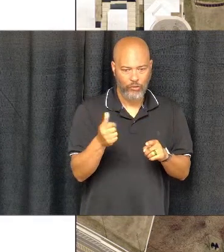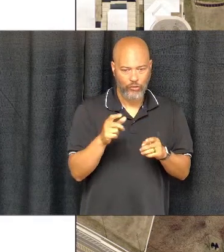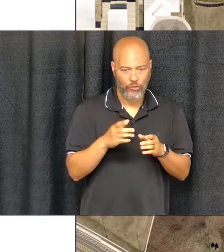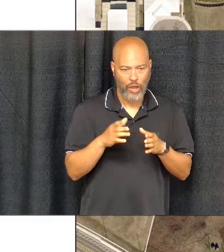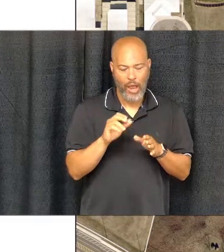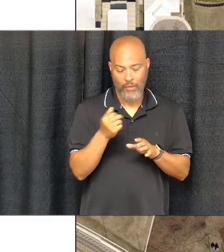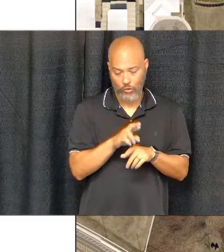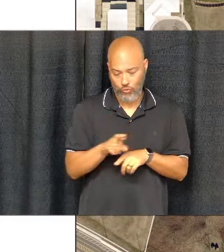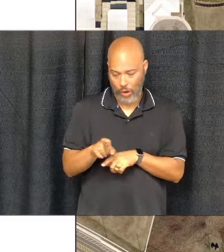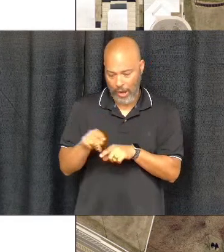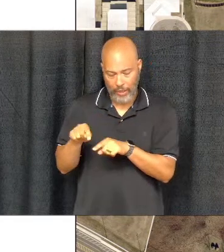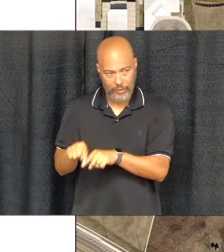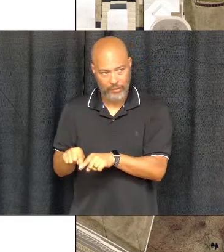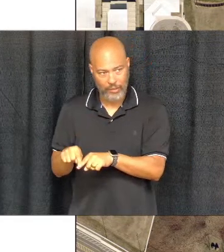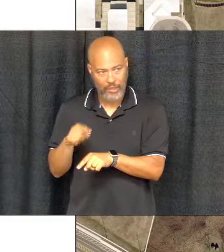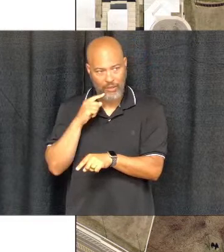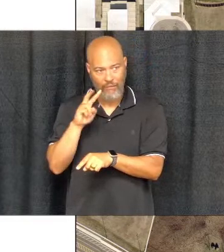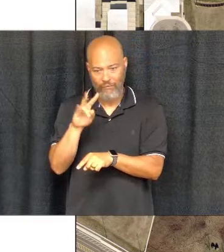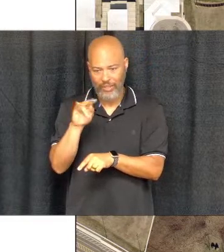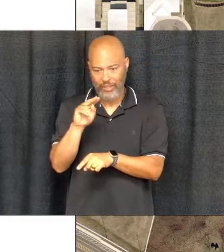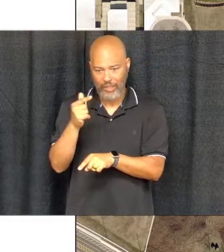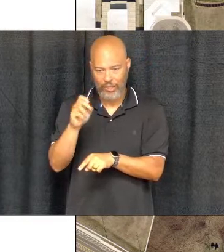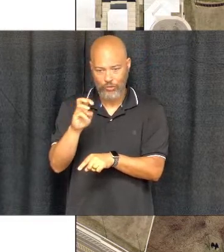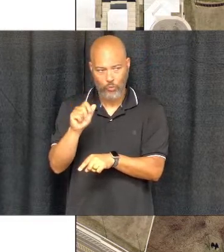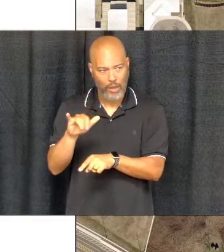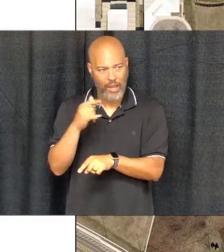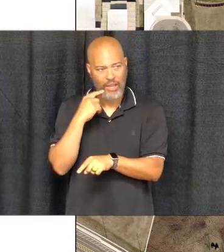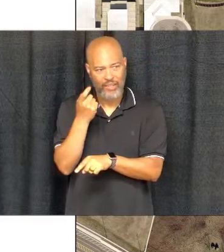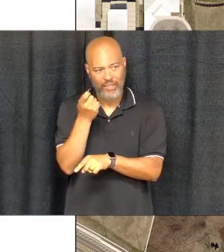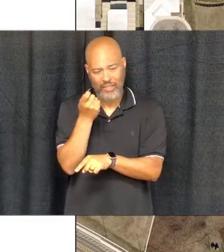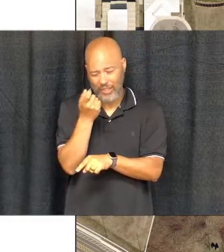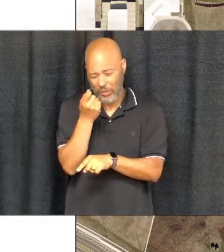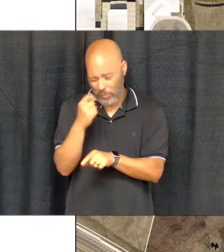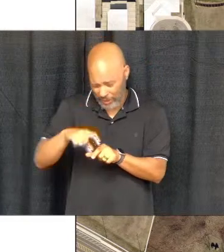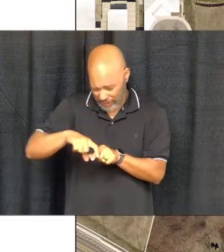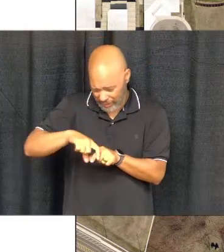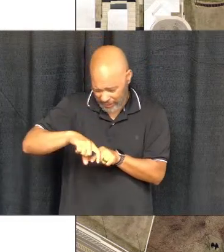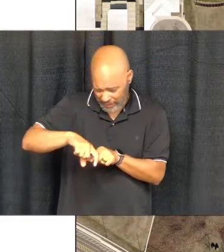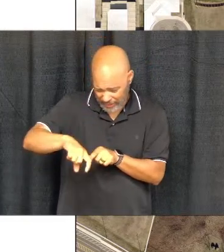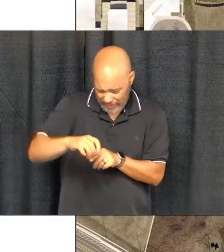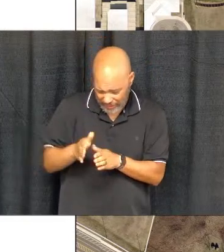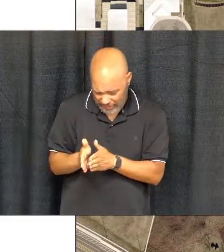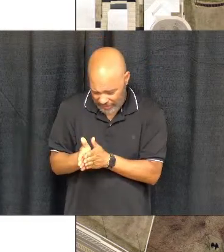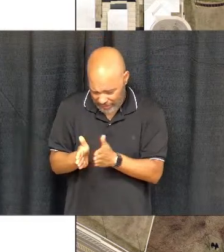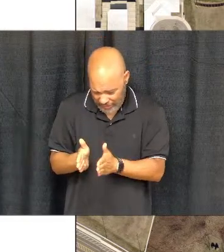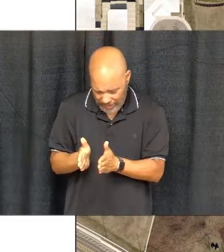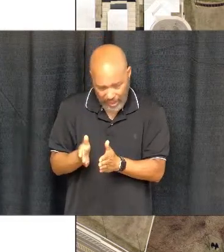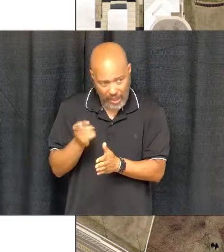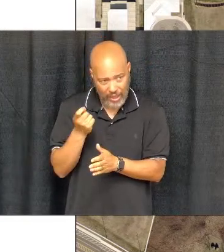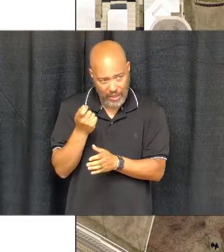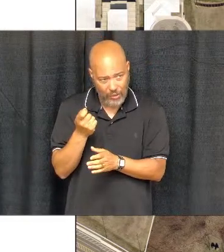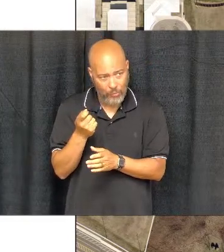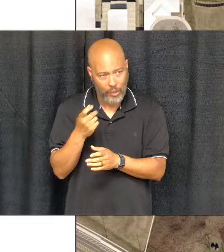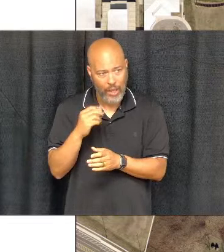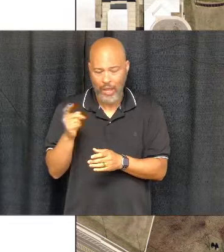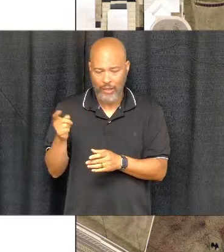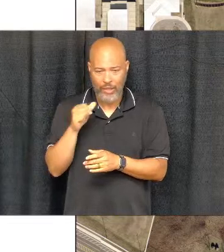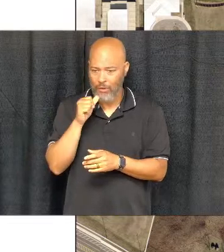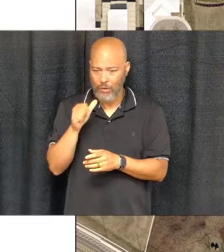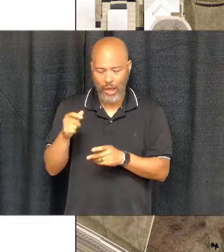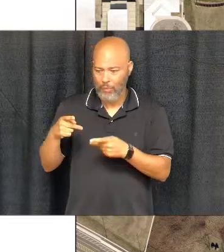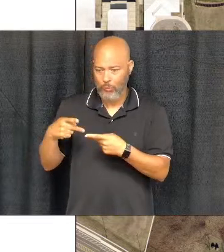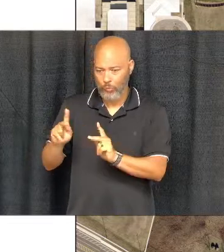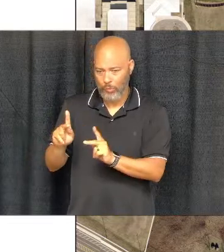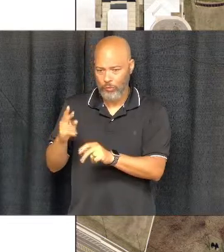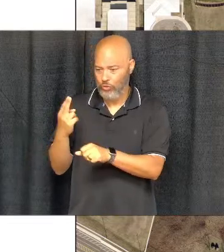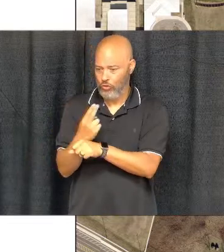And then to the right, where it says Vintage Way, there's actually a little bit of land separating Vintage Way from this property, and they were not going to grant